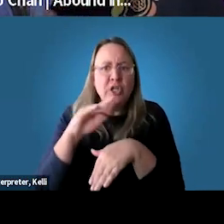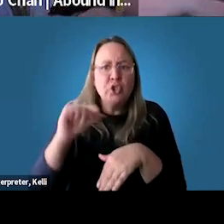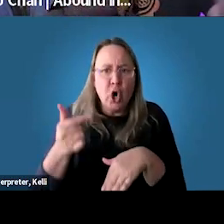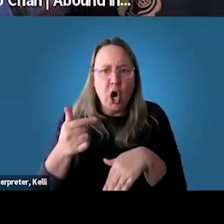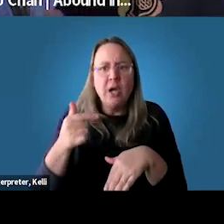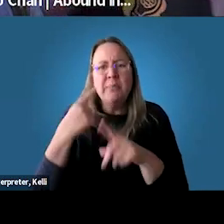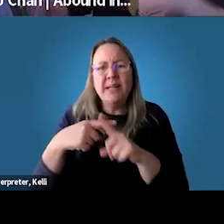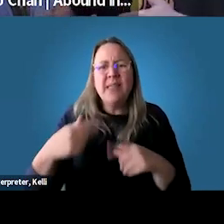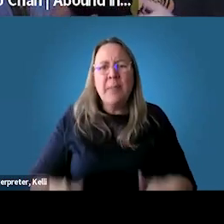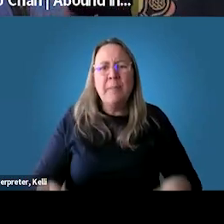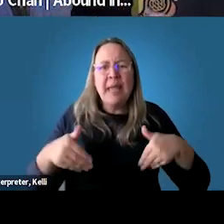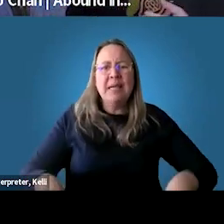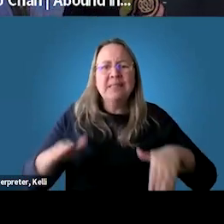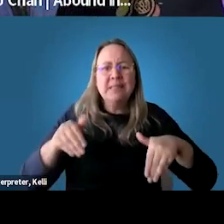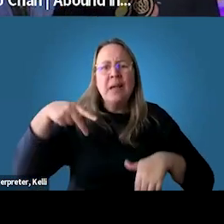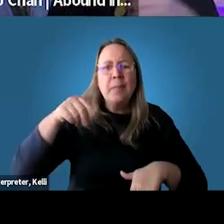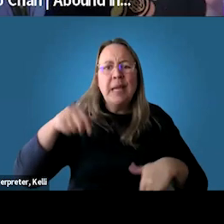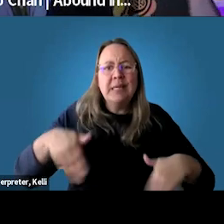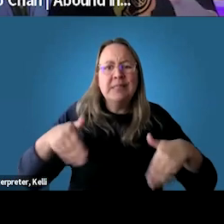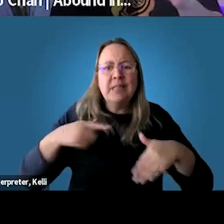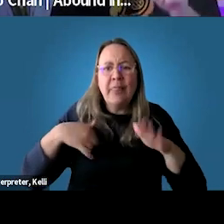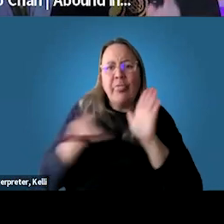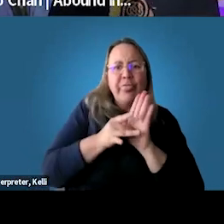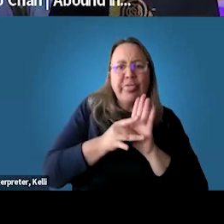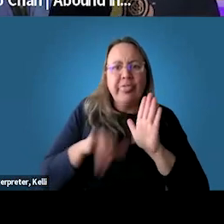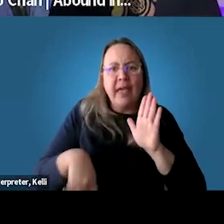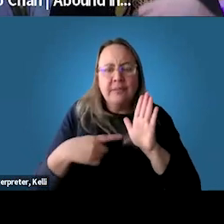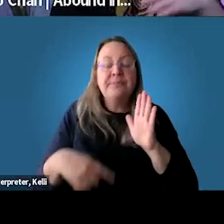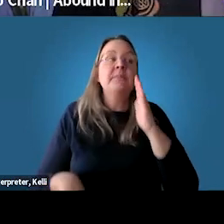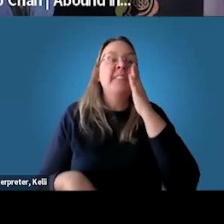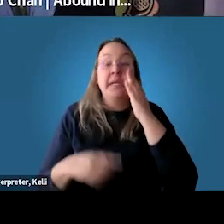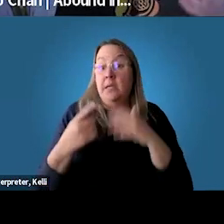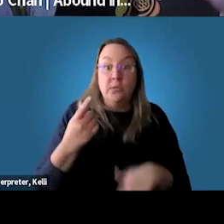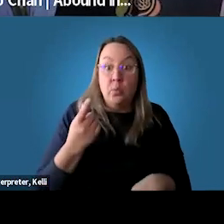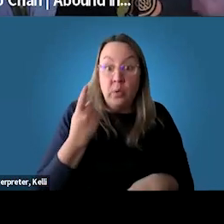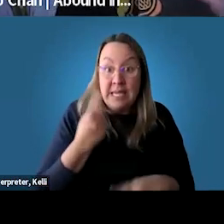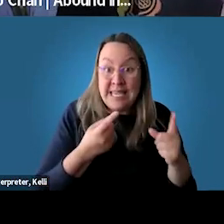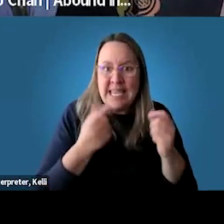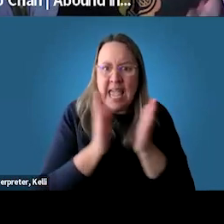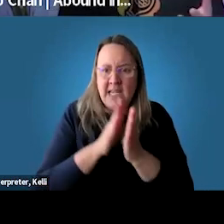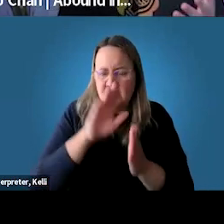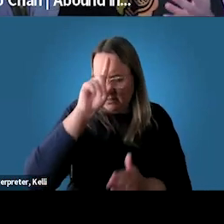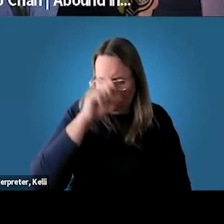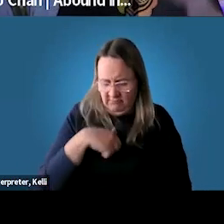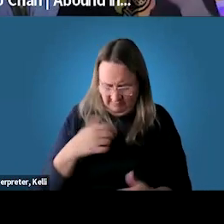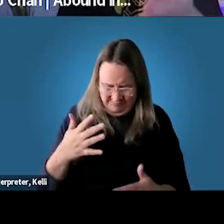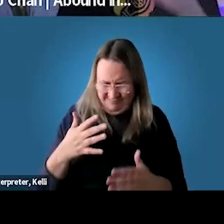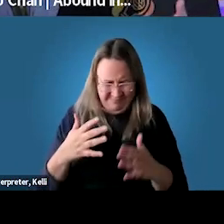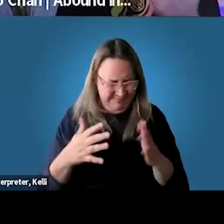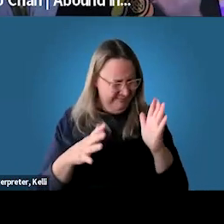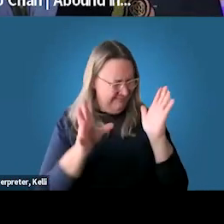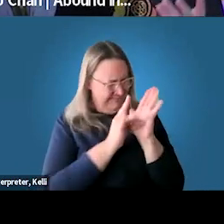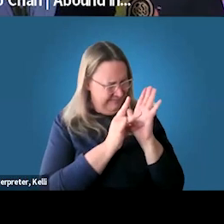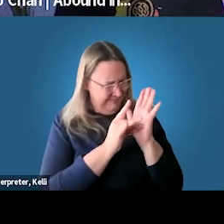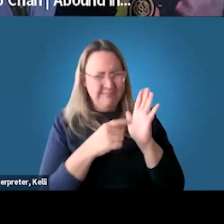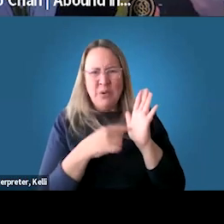happens to all of us. You go through a walk in the woods, probably likely you'll get a cocklebur. But this is what else he did. He asks the question, why? Like, why are these